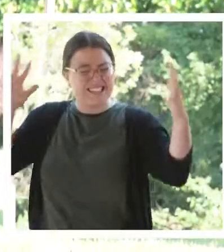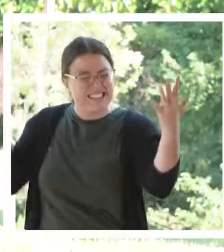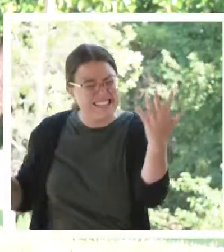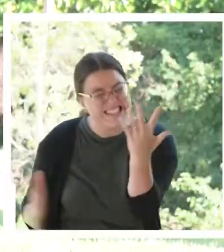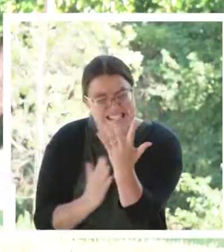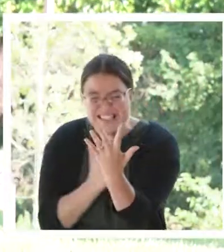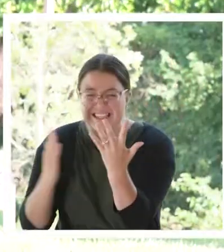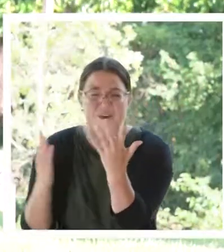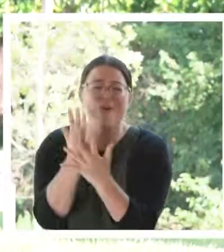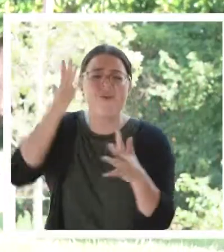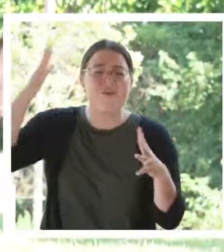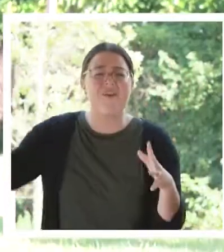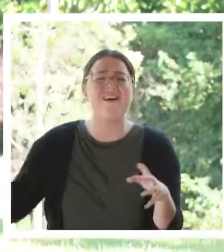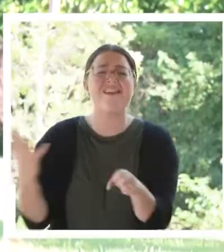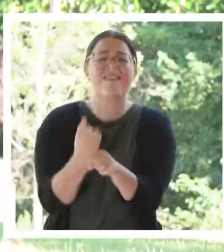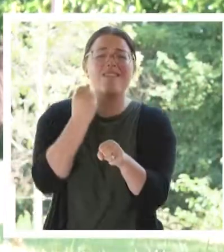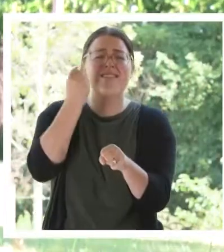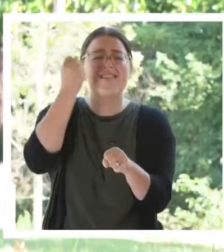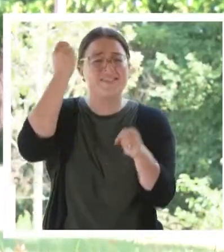already